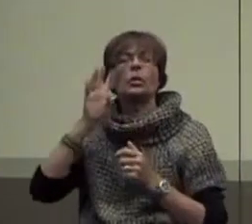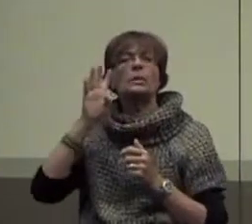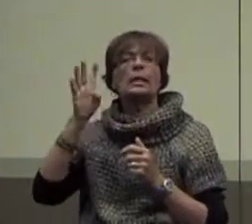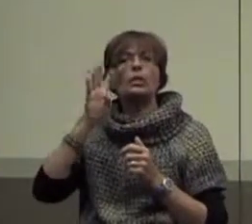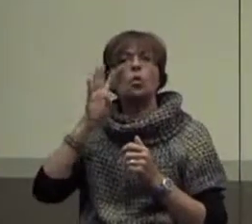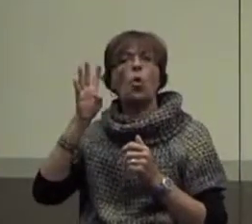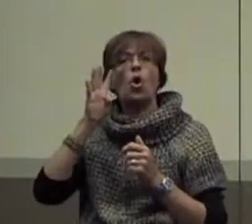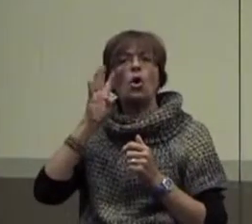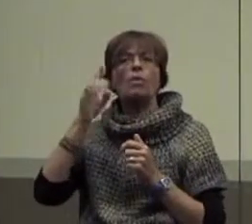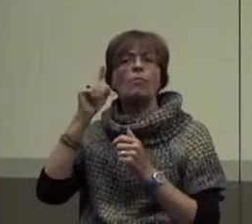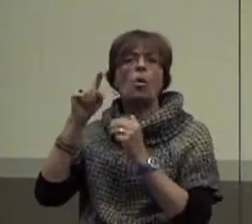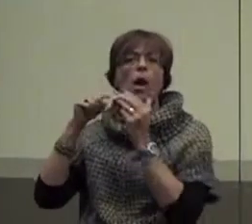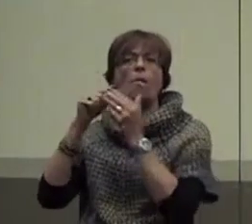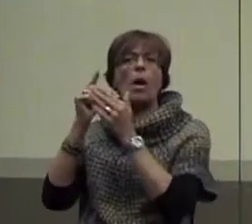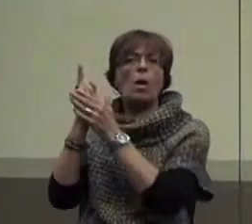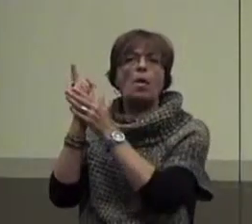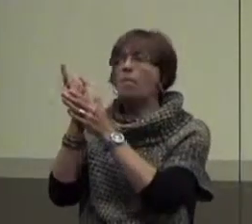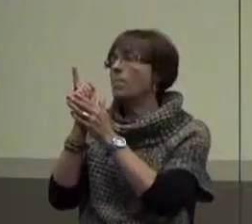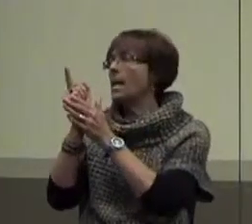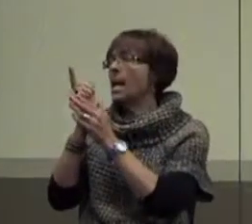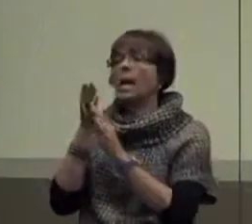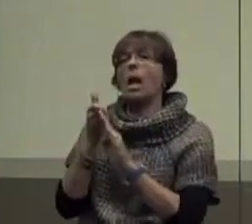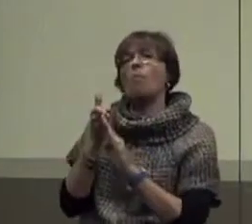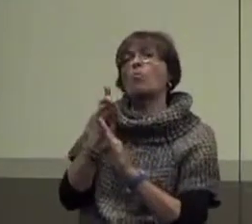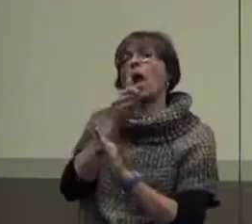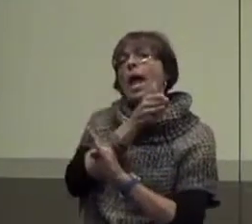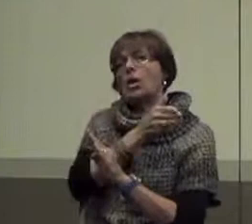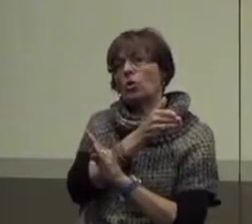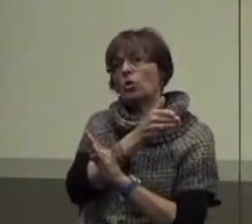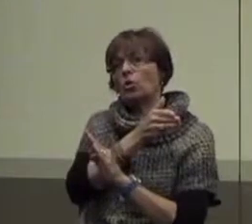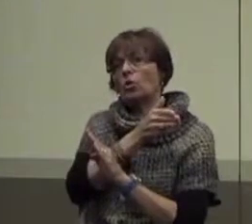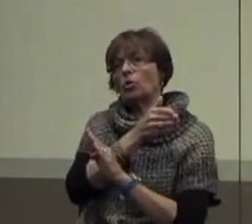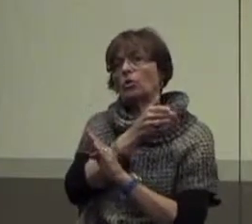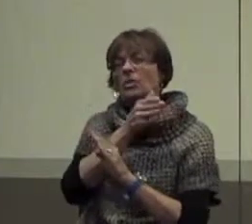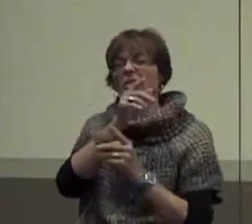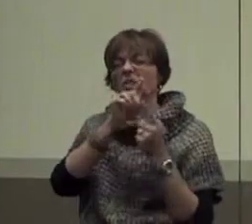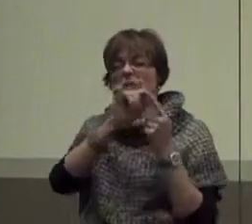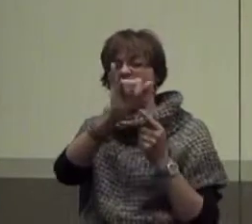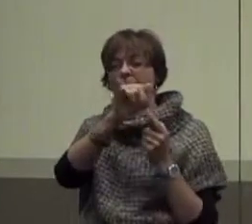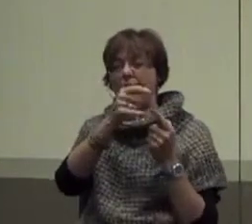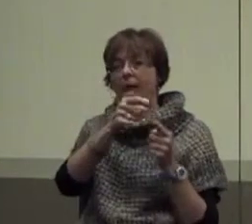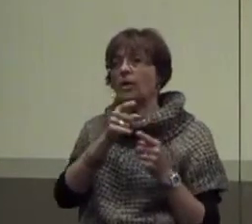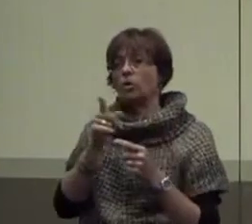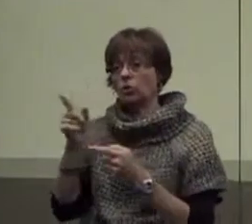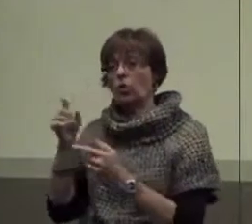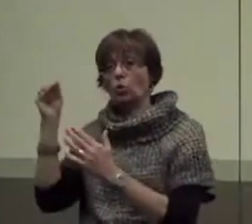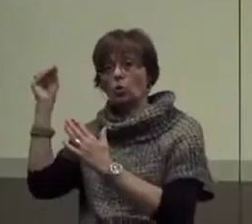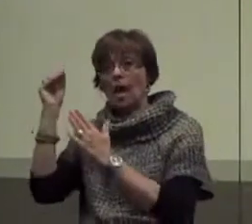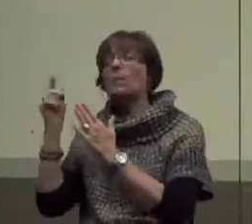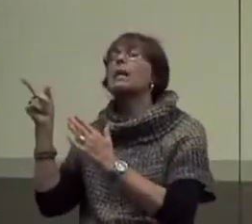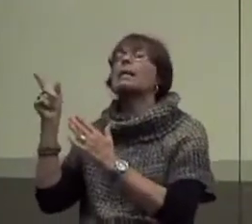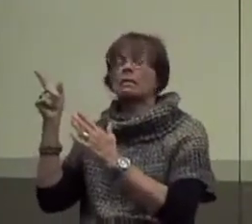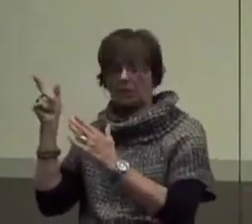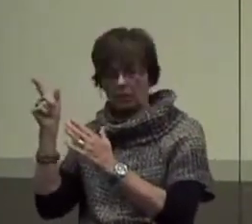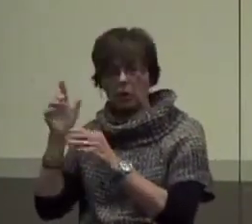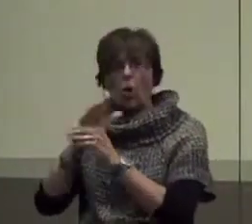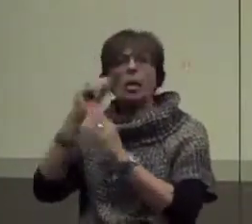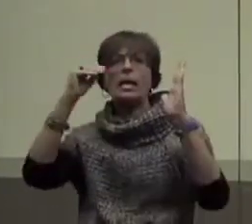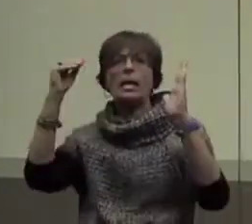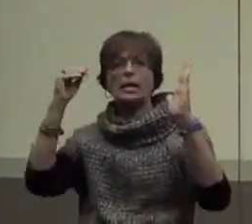Great point. For about a minute, probably prior to that. Yep. So would you document each? Totally. Yeah, and I